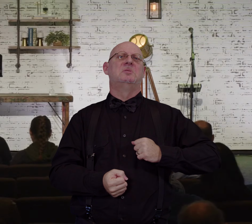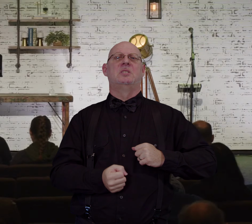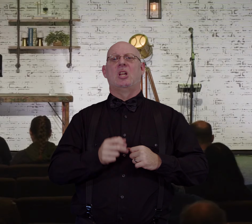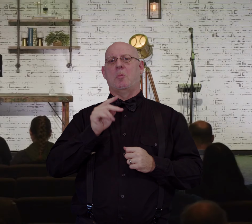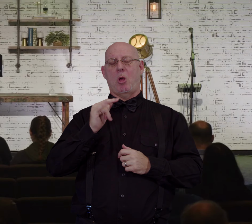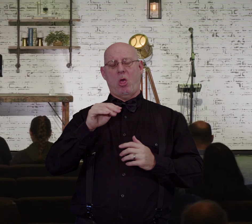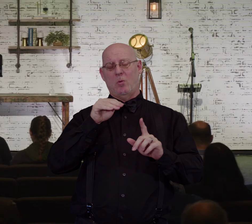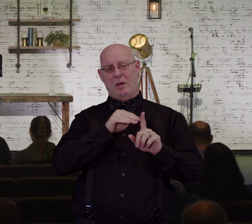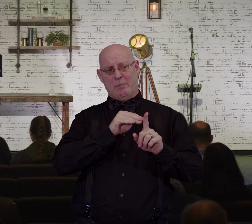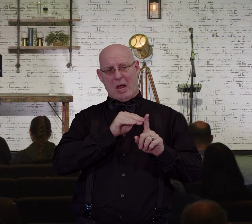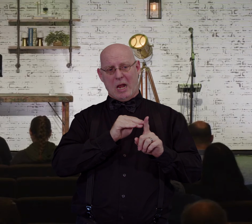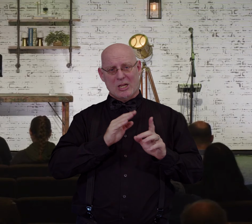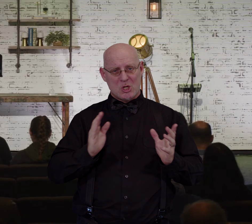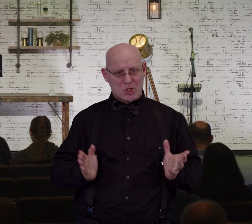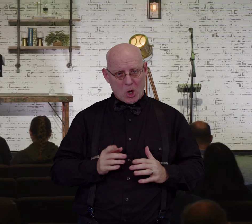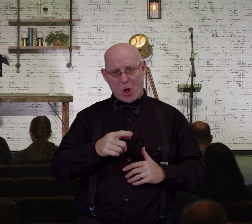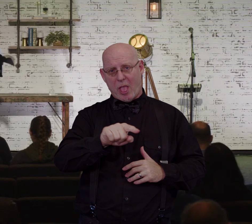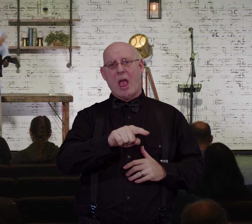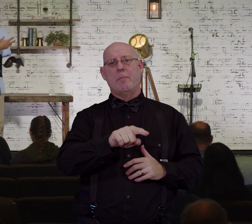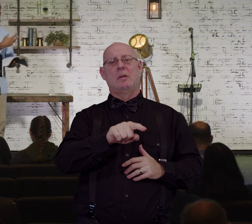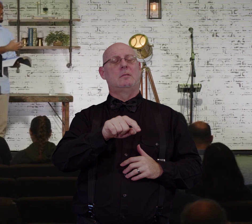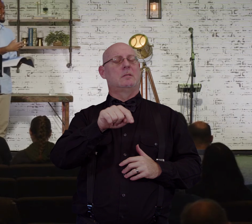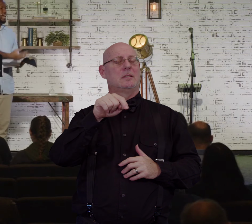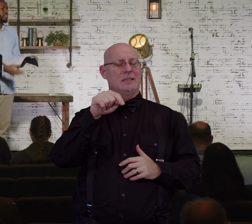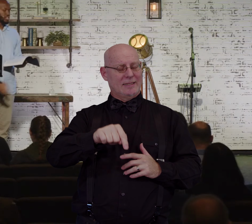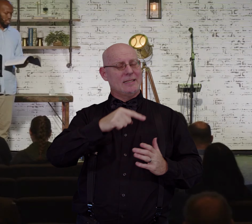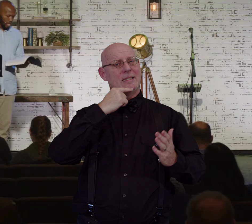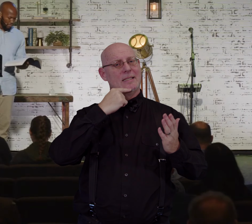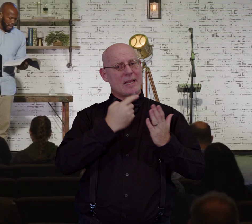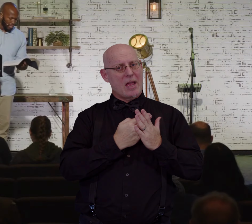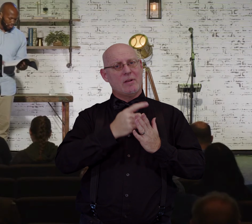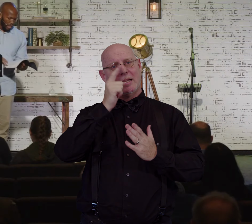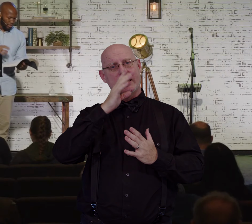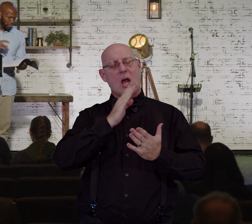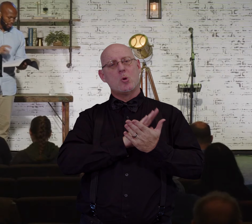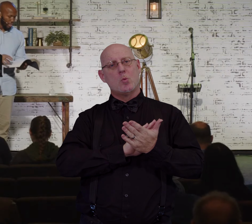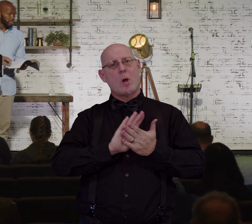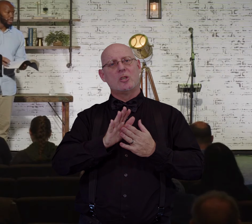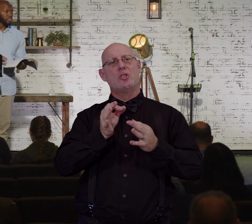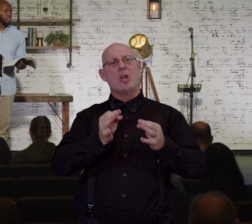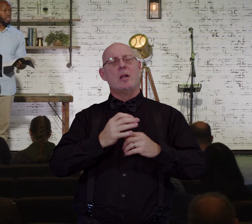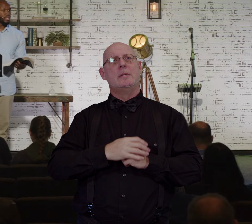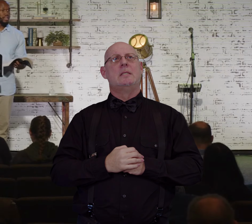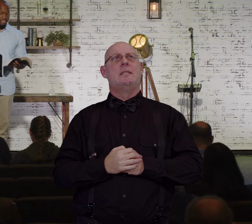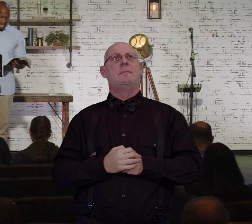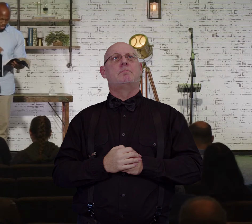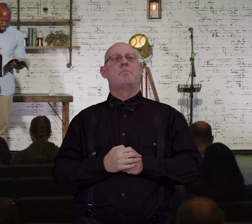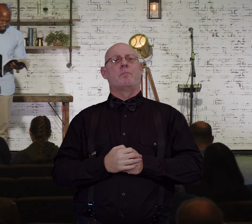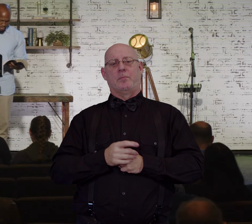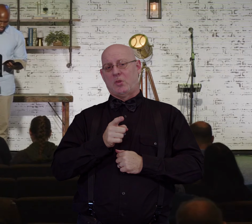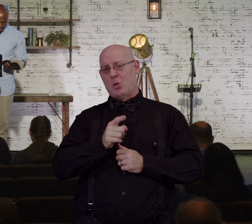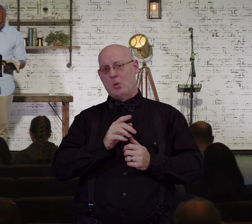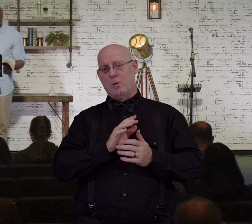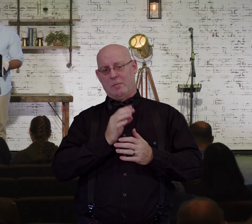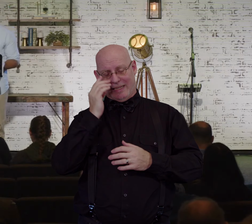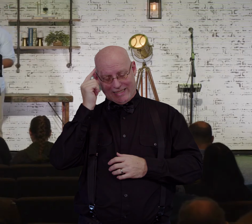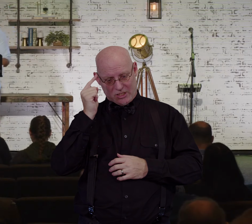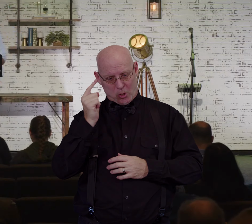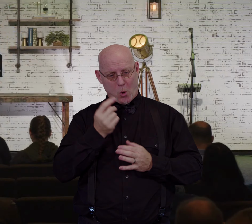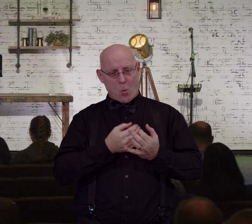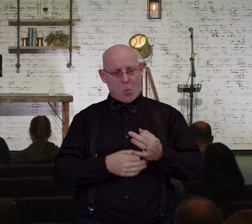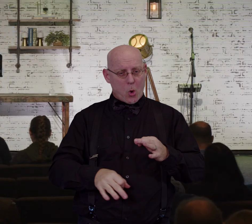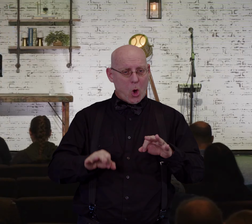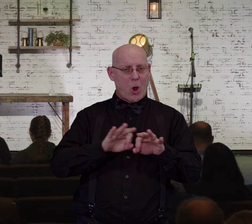so Paul is reminding them and encouraging them, this is the evidence of God's righteous judgment, that you may be considered